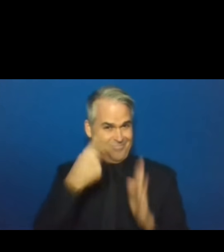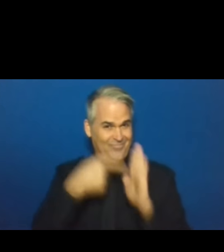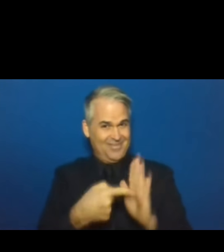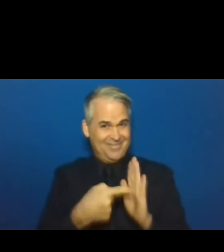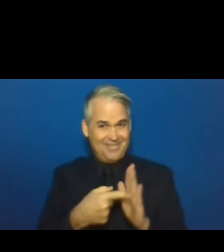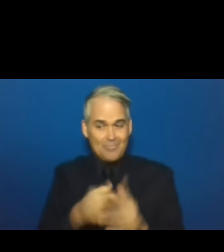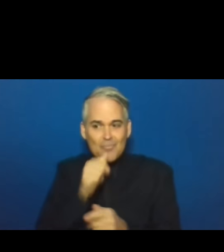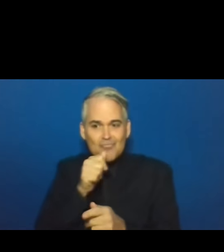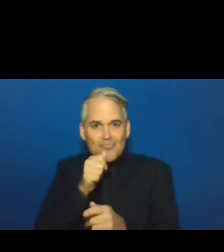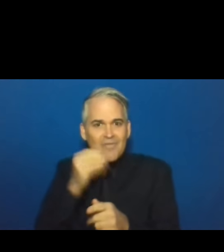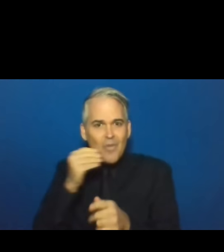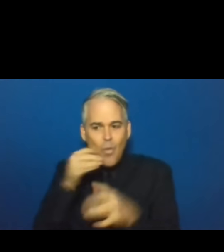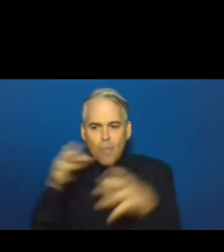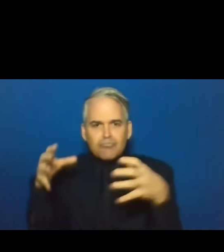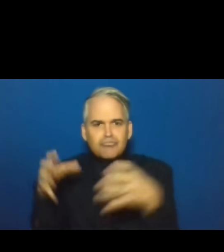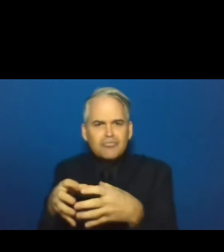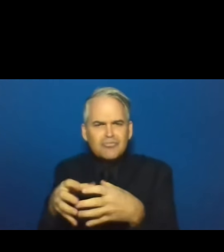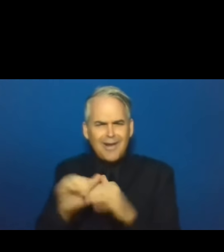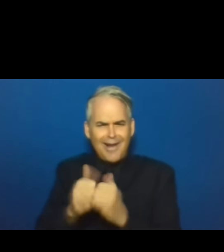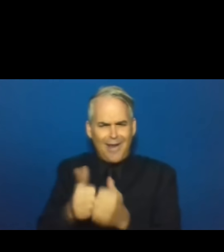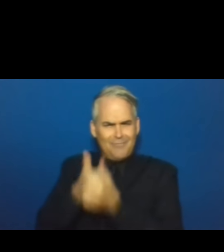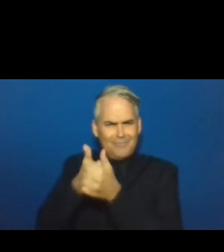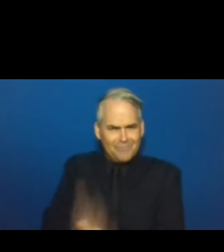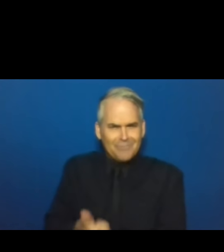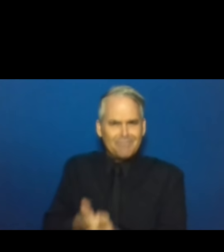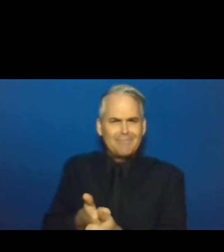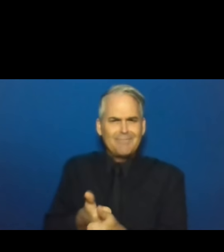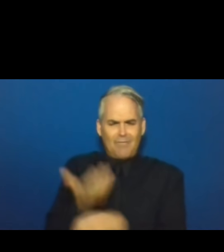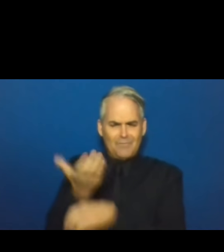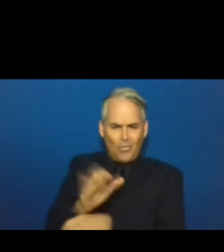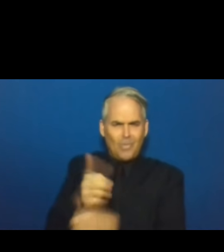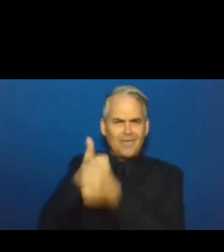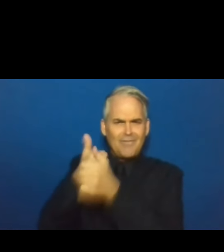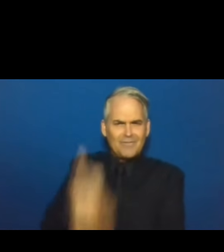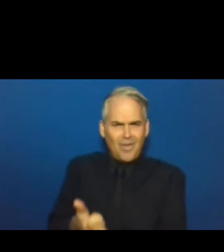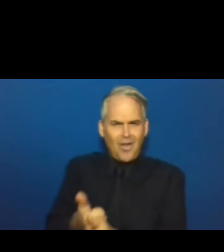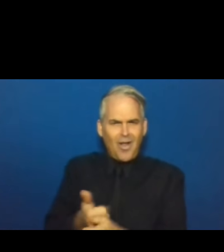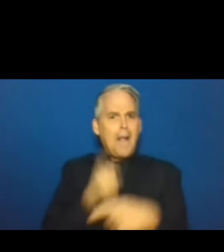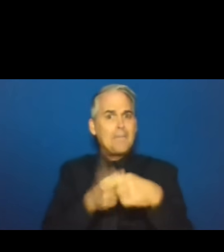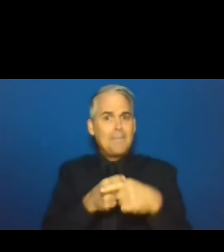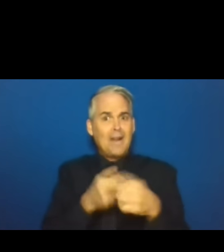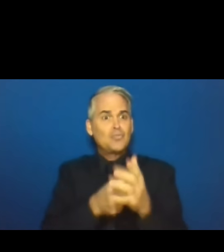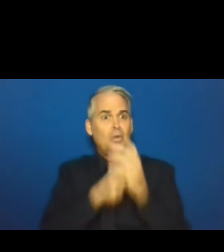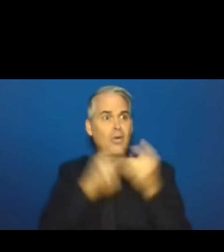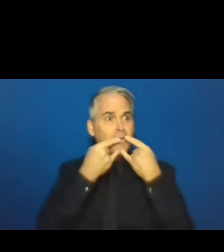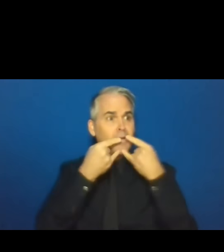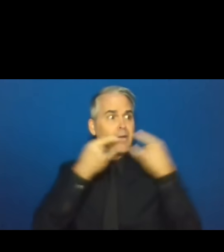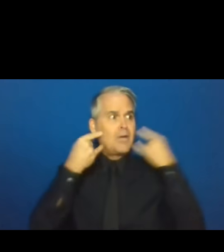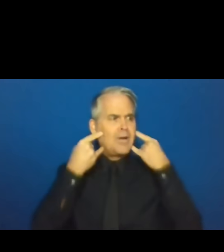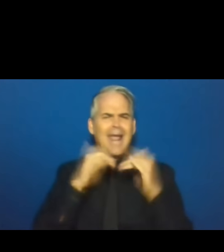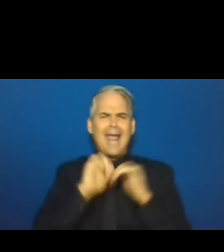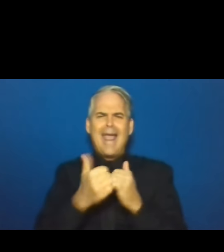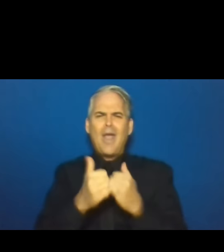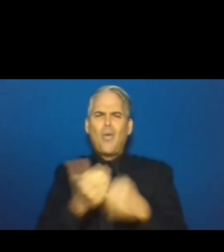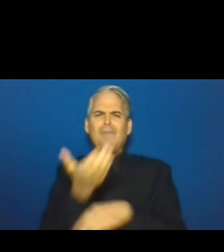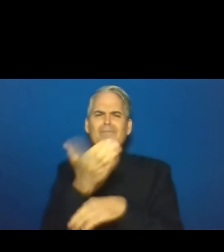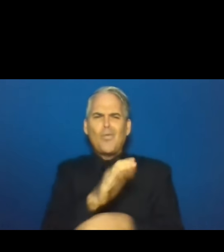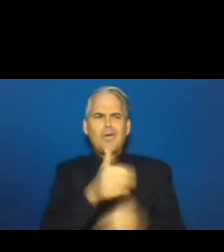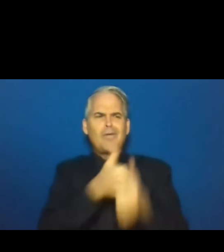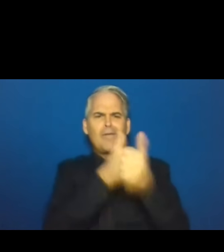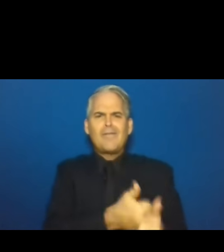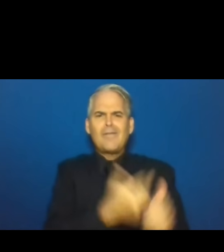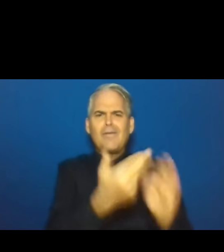gatherings and also this stronger mask mandate you're referring to? Well, we are certainly not the mask police, but